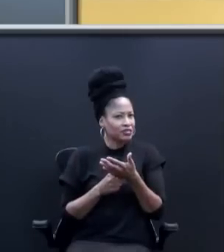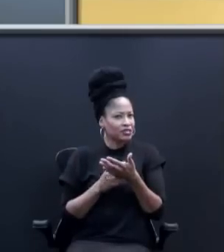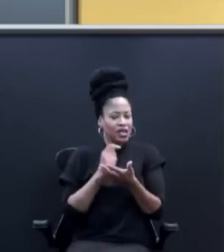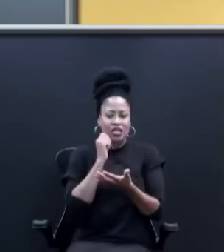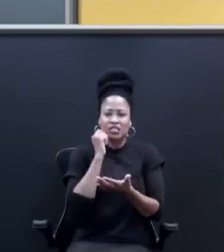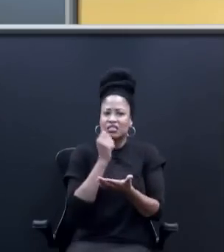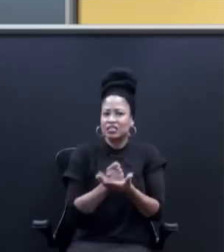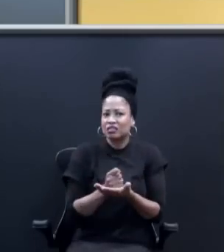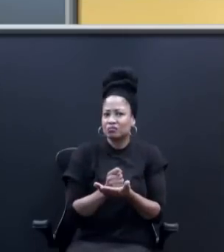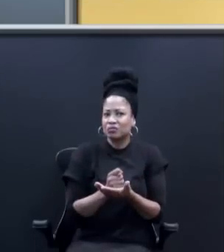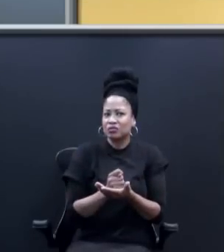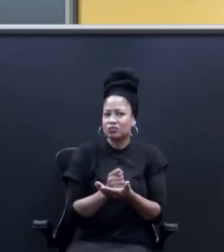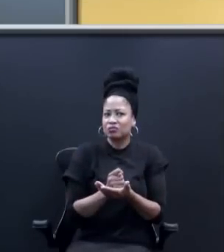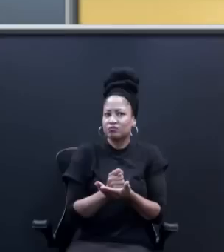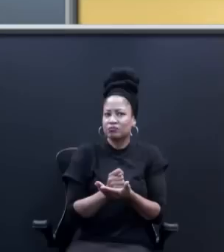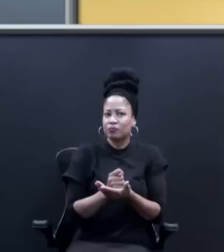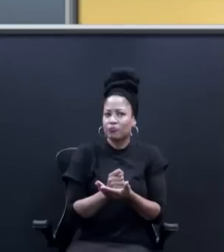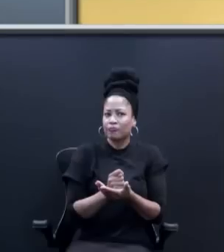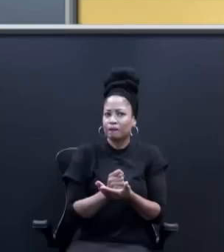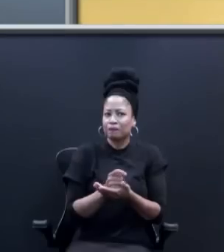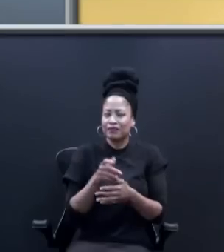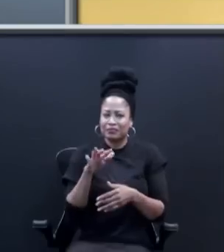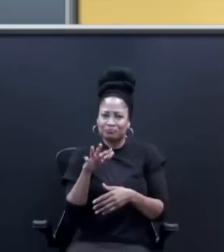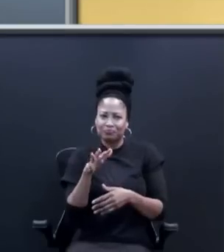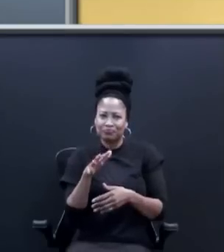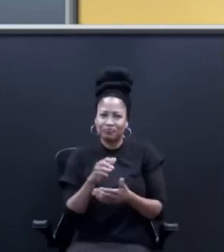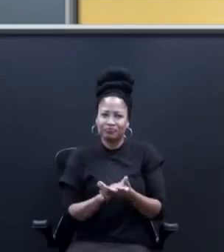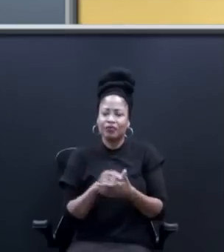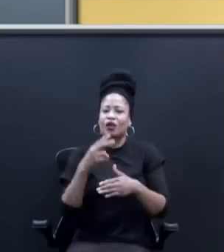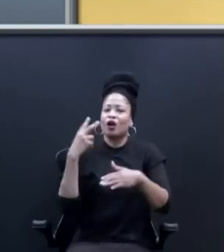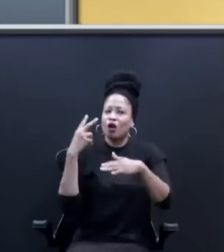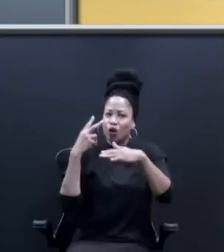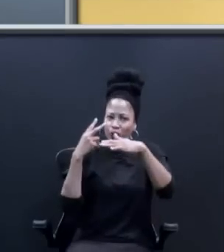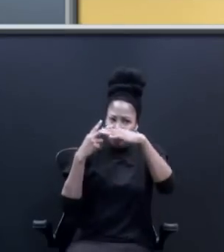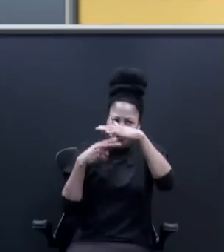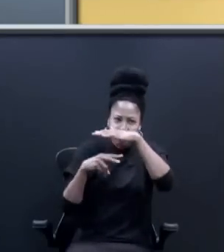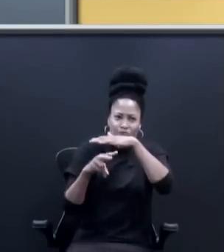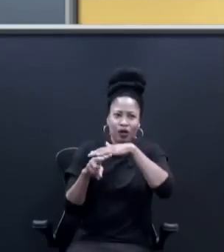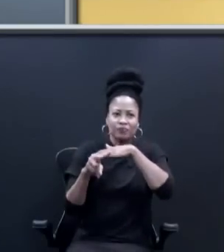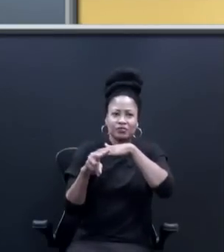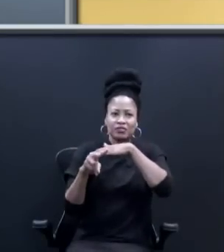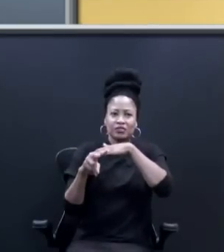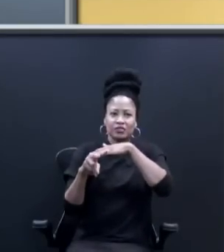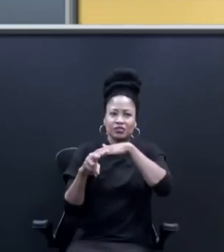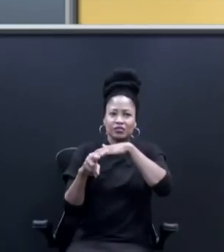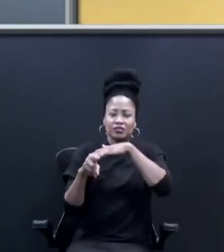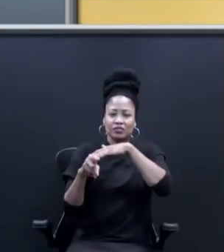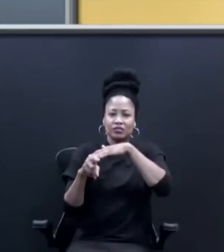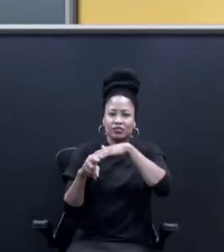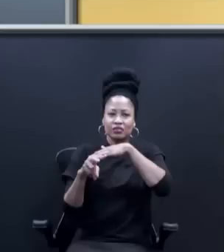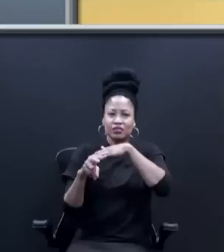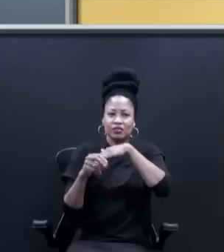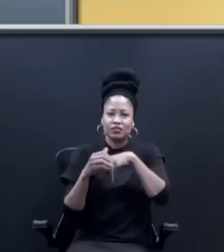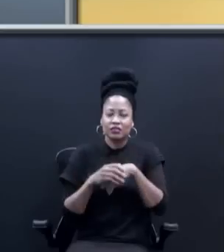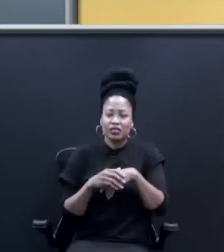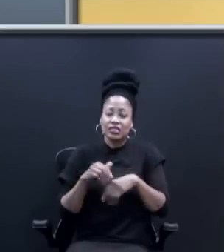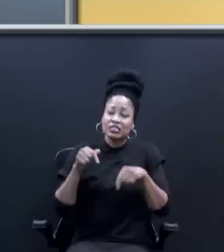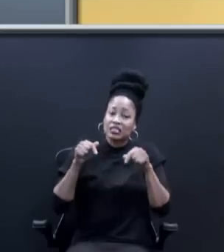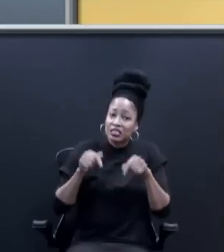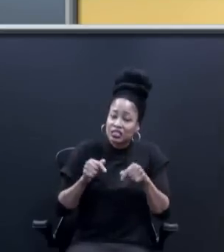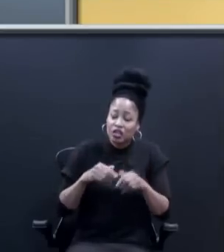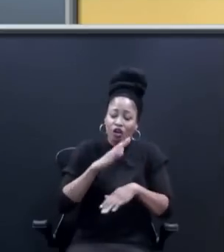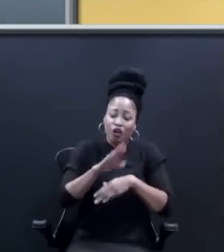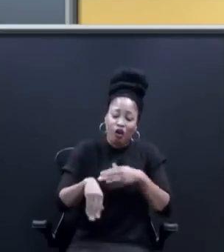we have a most sure word of prophecy. And prophecy is on the dime all the time. We're going to start at verse